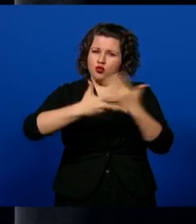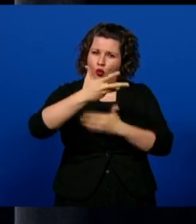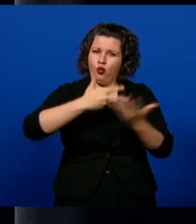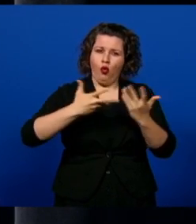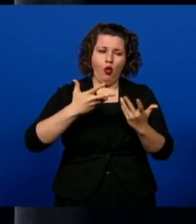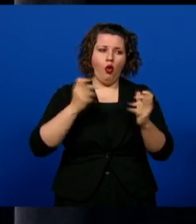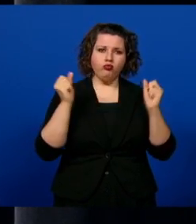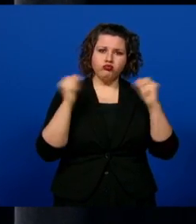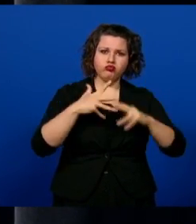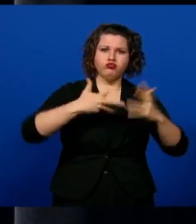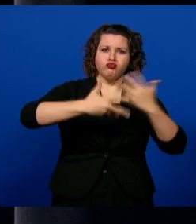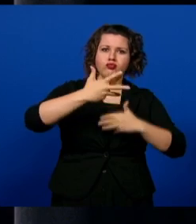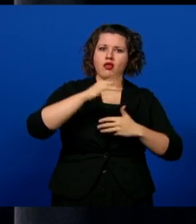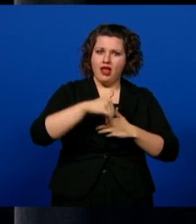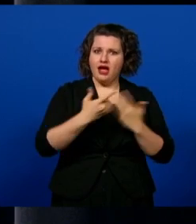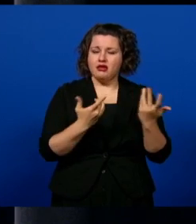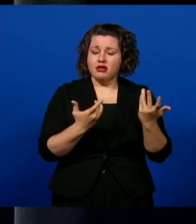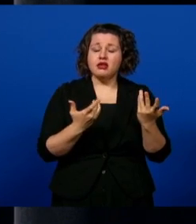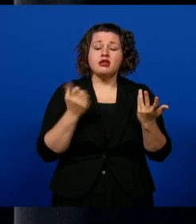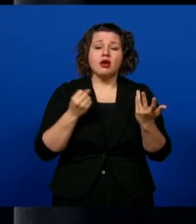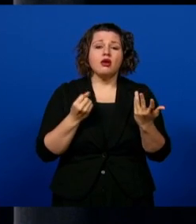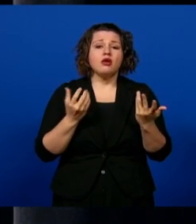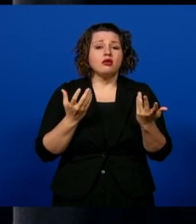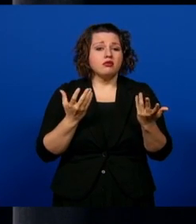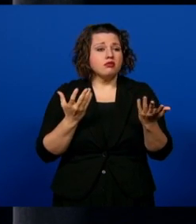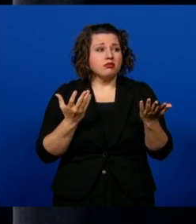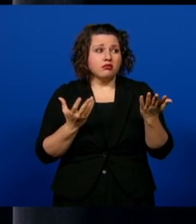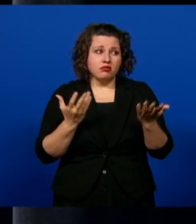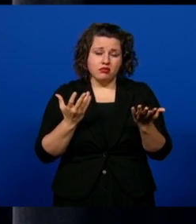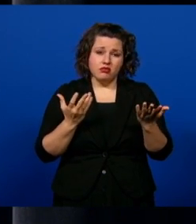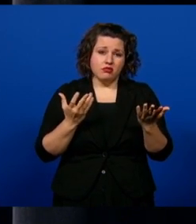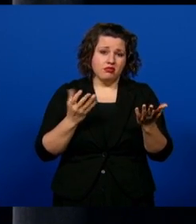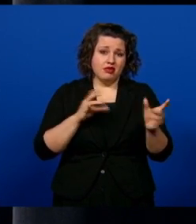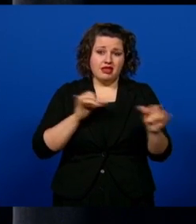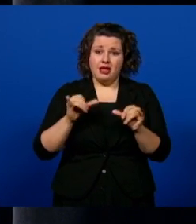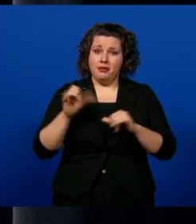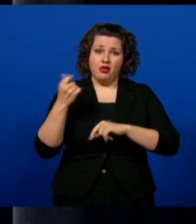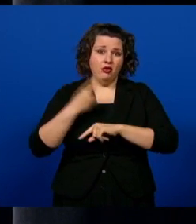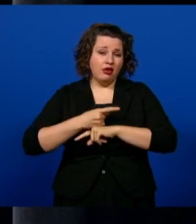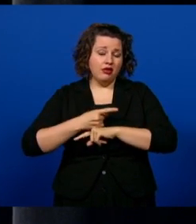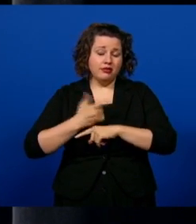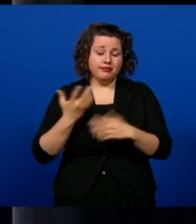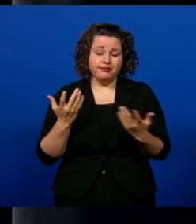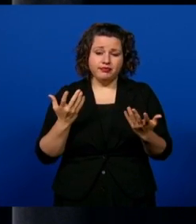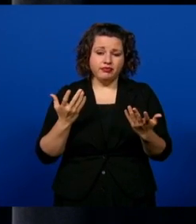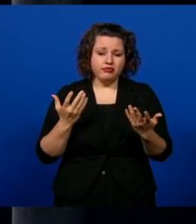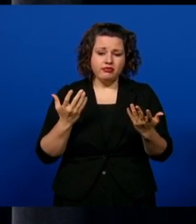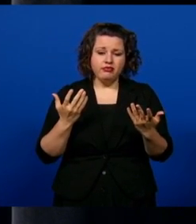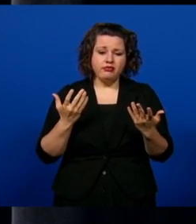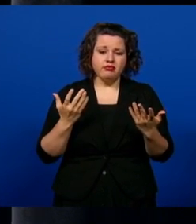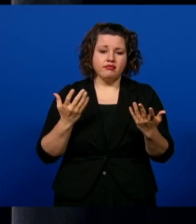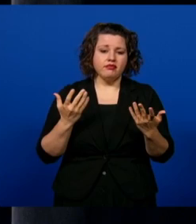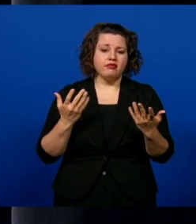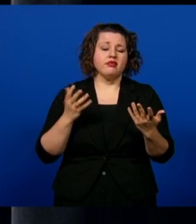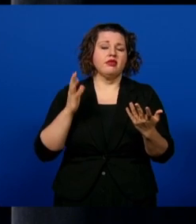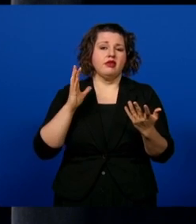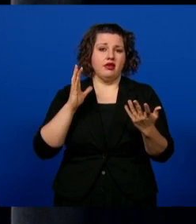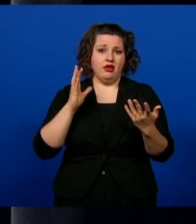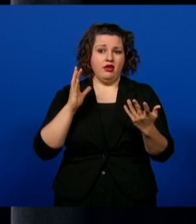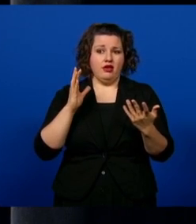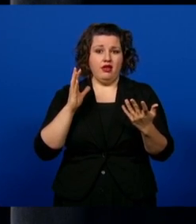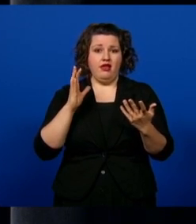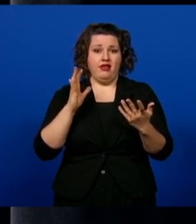that's a reflection of that. And so just like we did the other day, we upped the enforcement